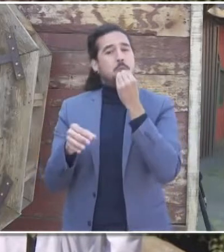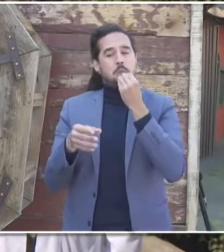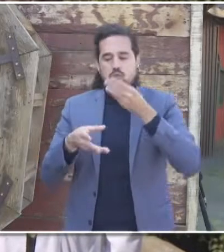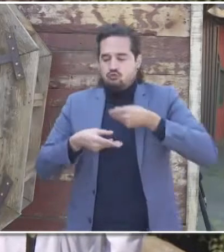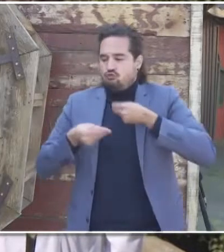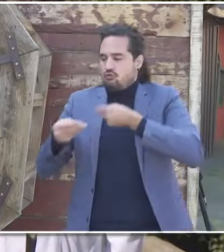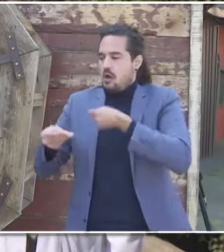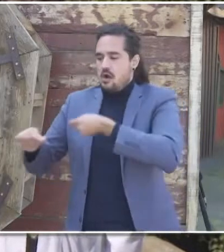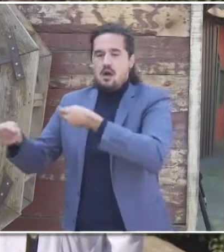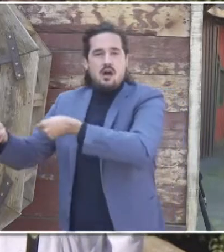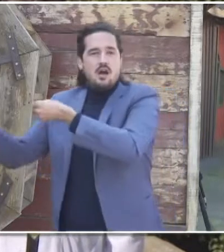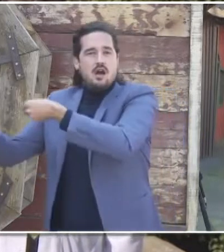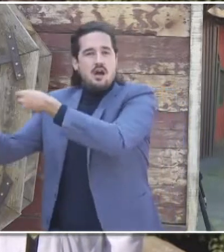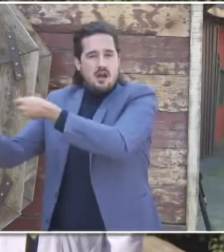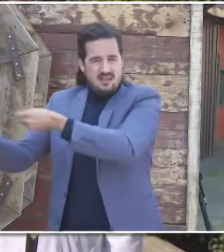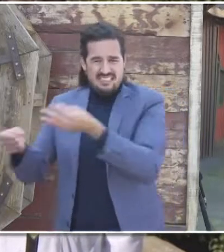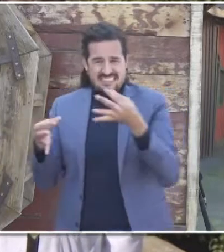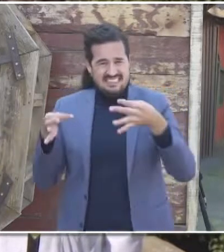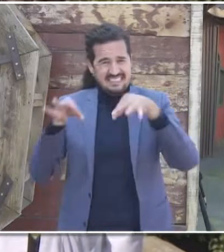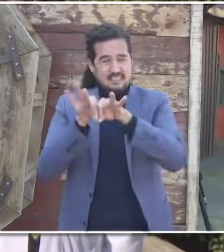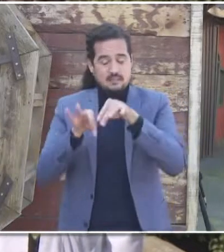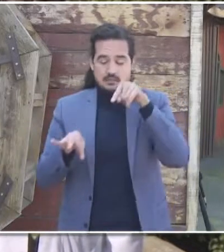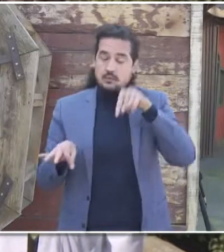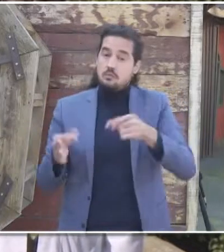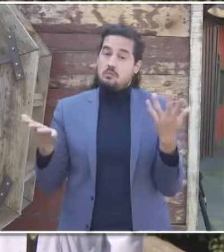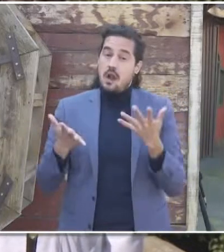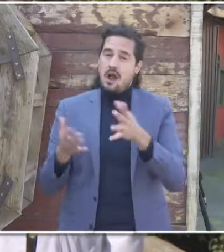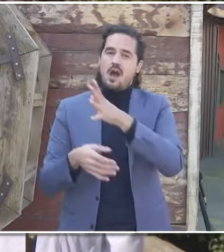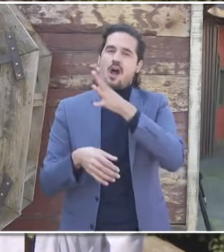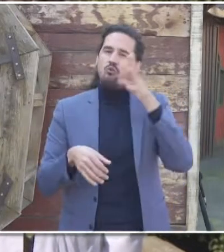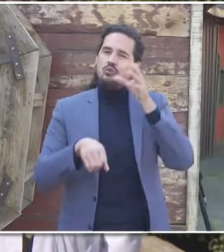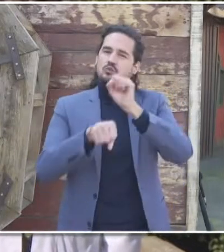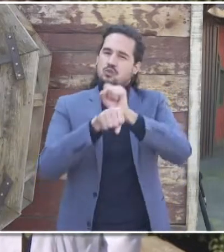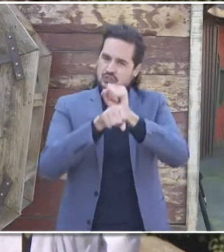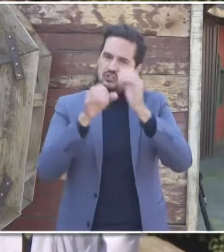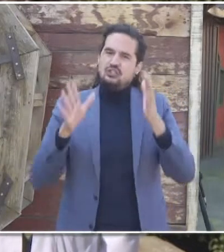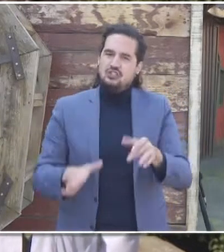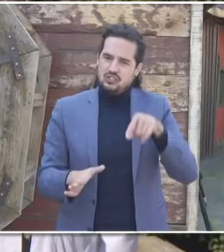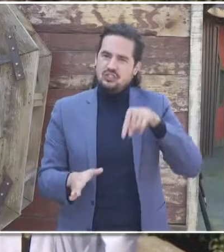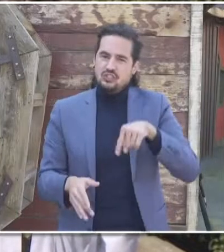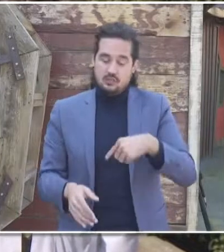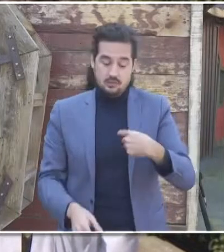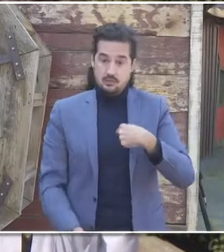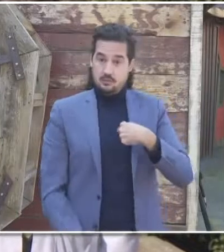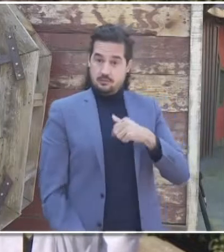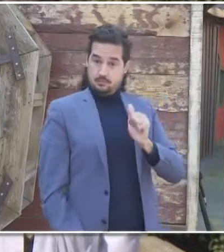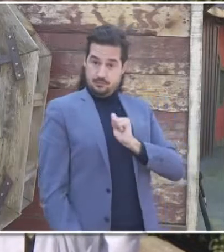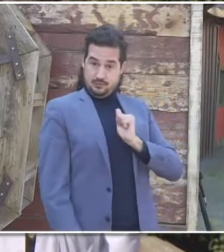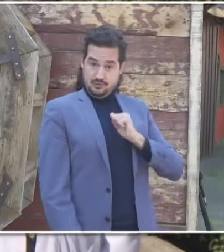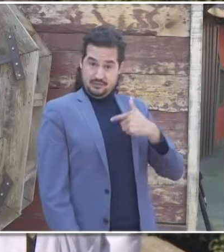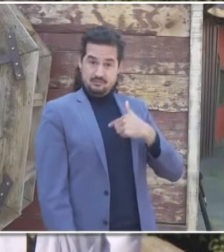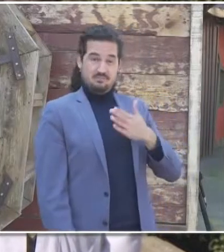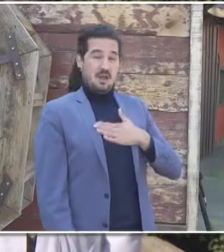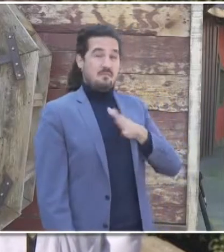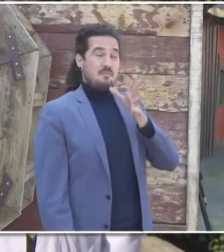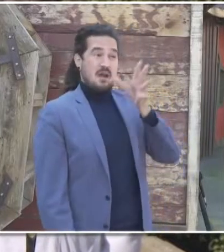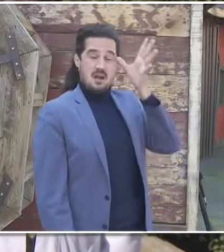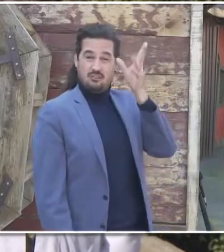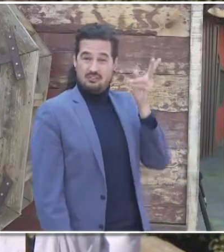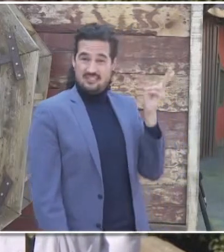that importance. To me, it's a little bit personal because my parents both work in poultry